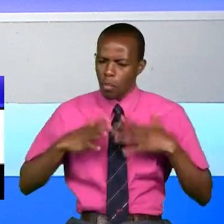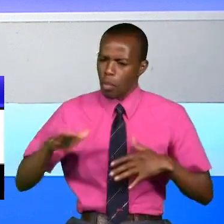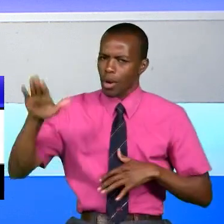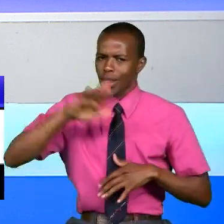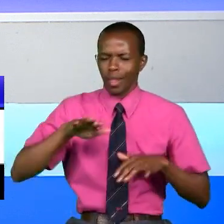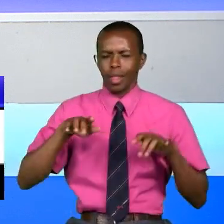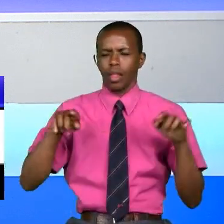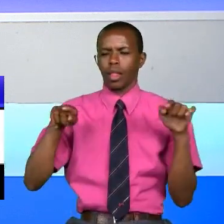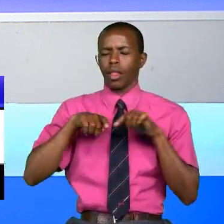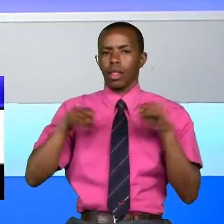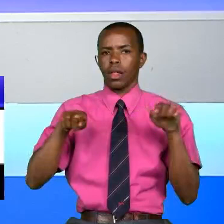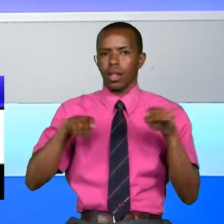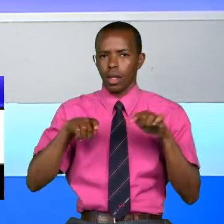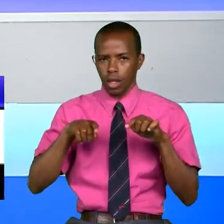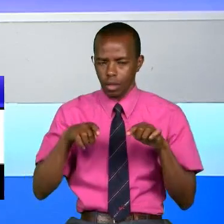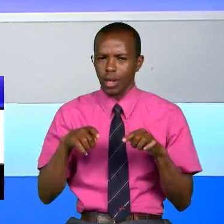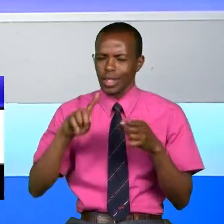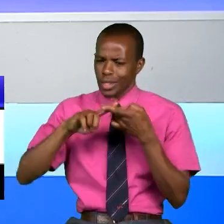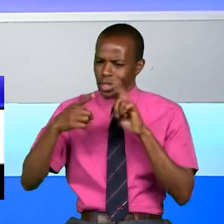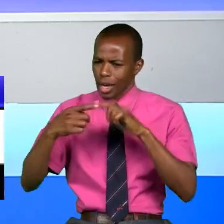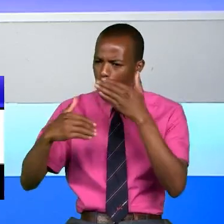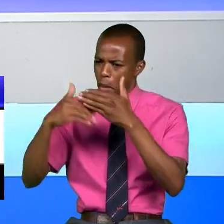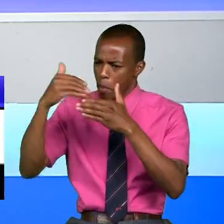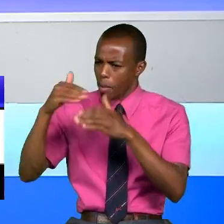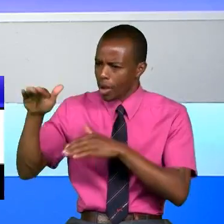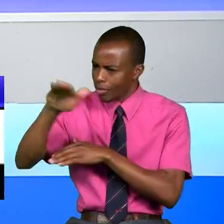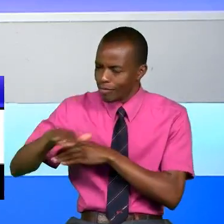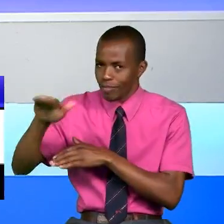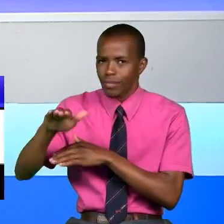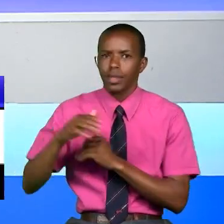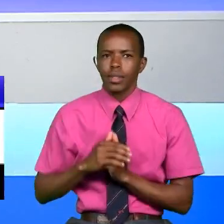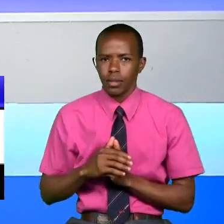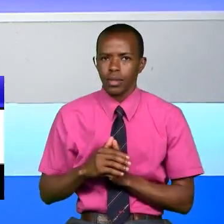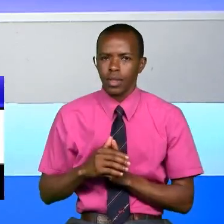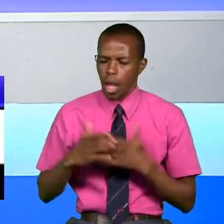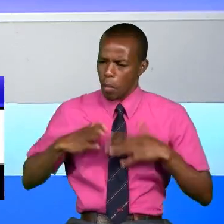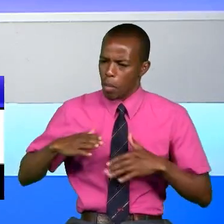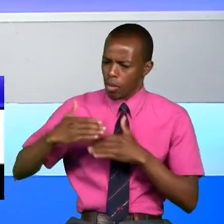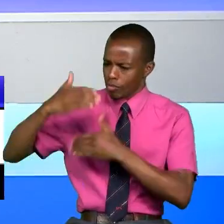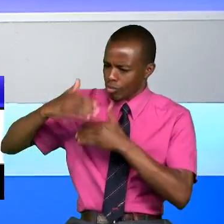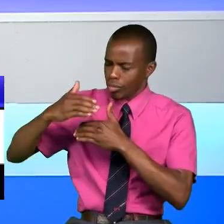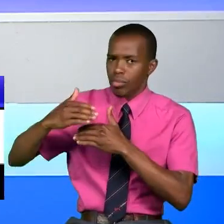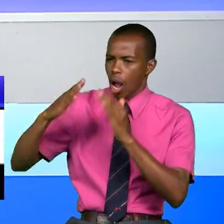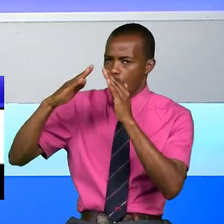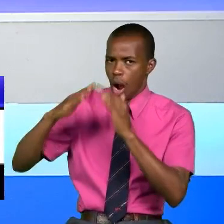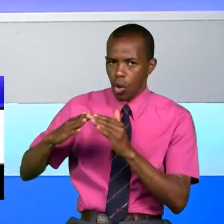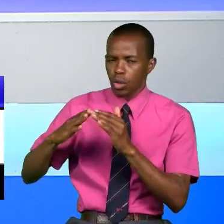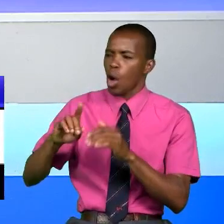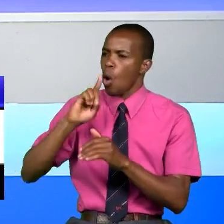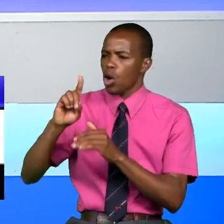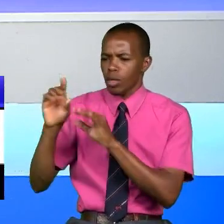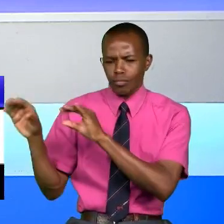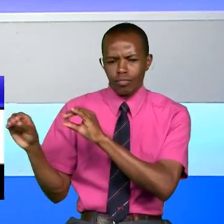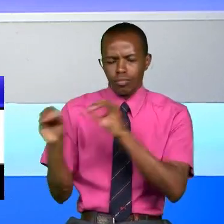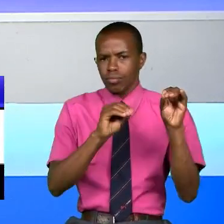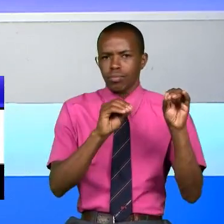the area into panic over the standards of buildings in the area. The immediate tenants in the neighboring buildings have been instructed to vacate